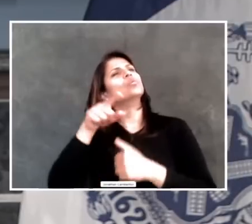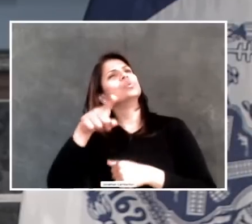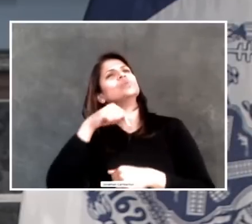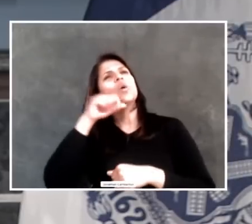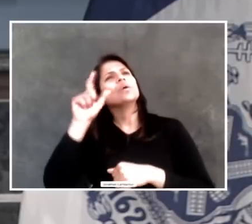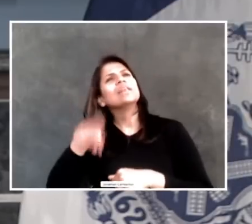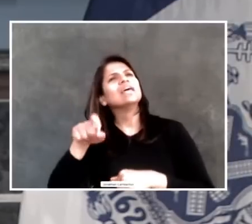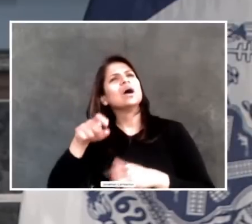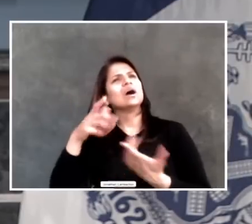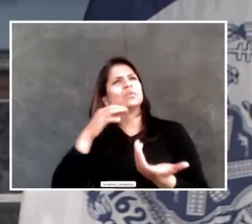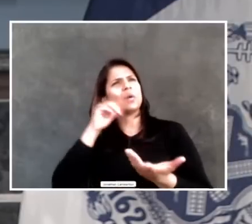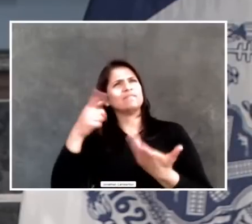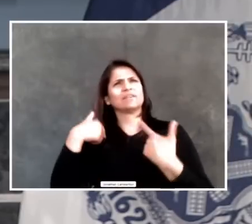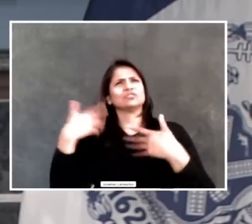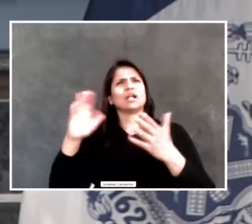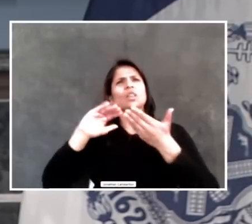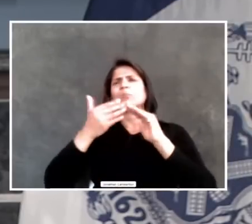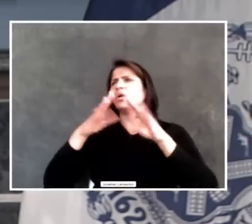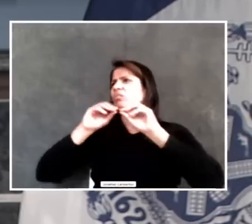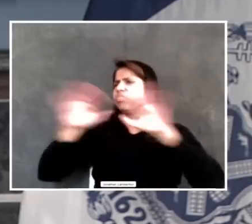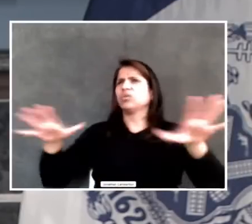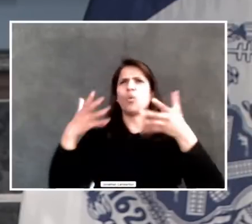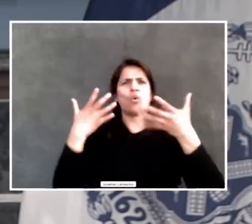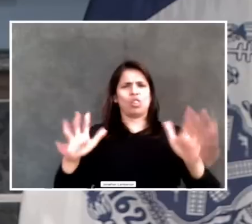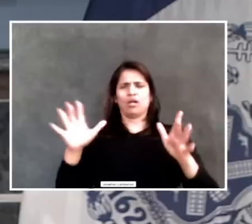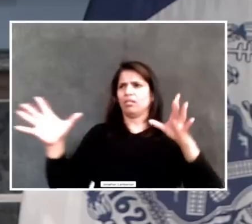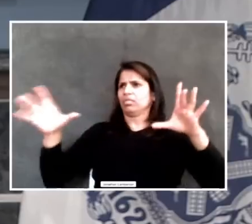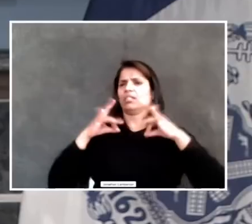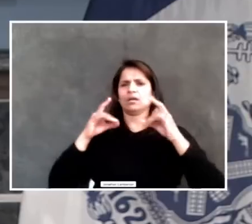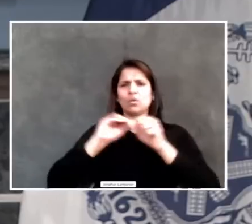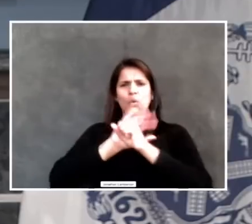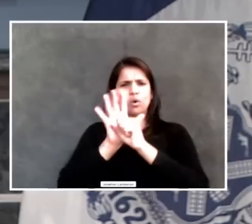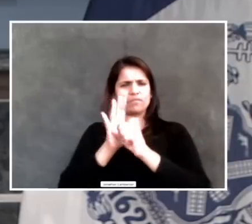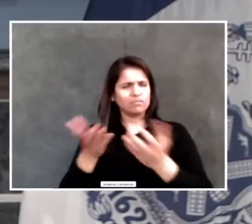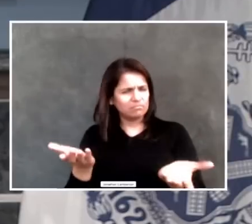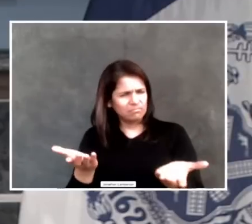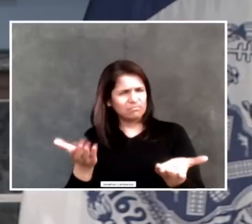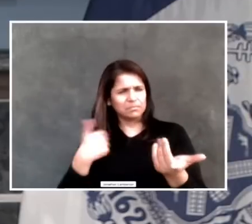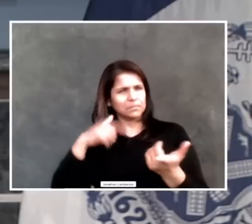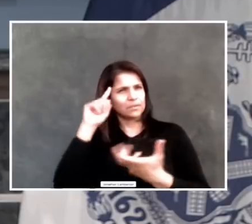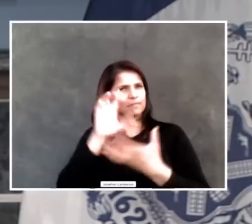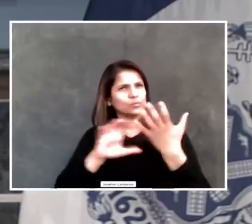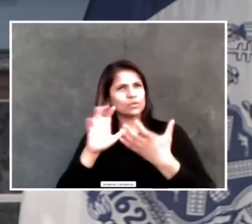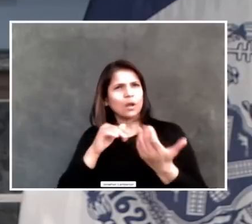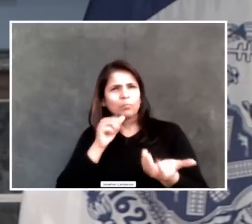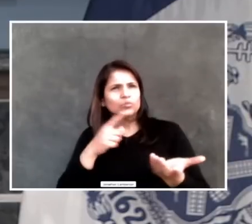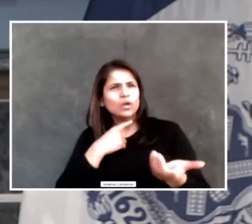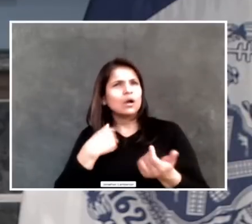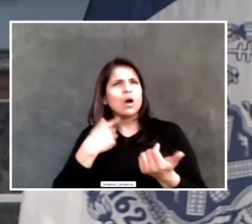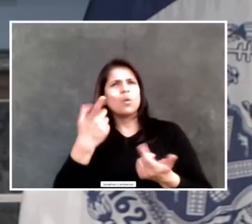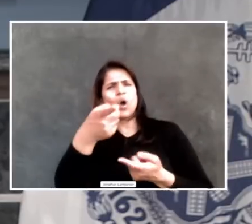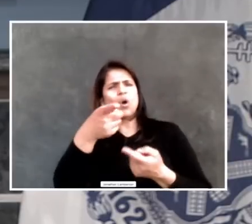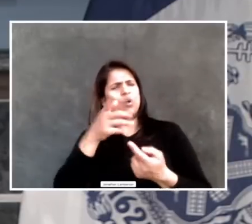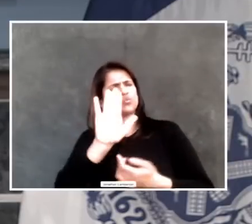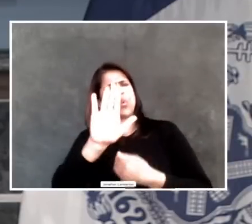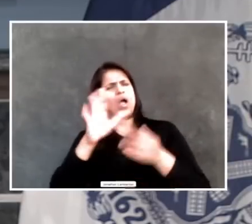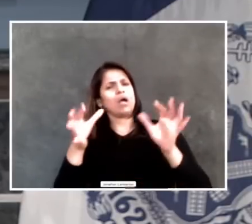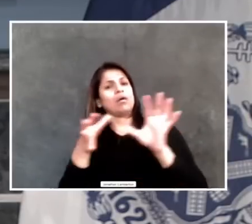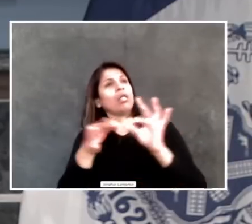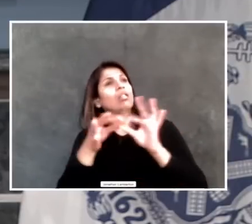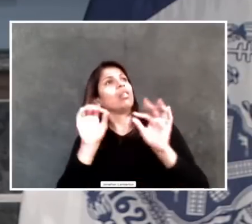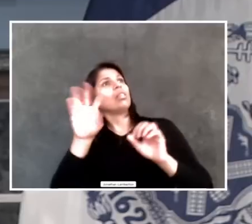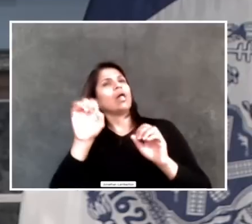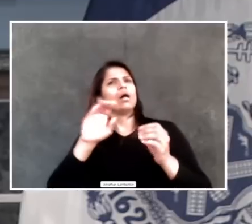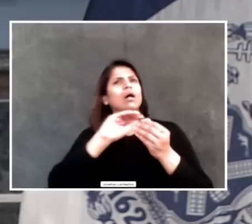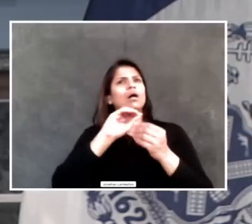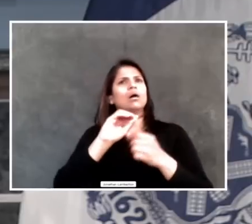So can you just sort of explain the divergence between those two messages now that you're saying it'll need to be really widespread before we can